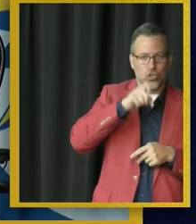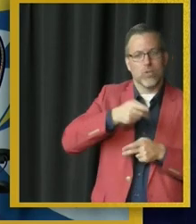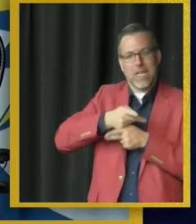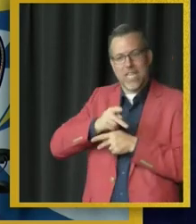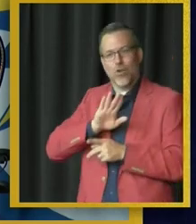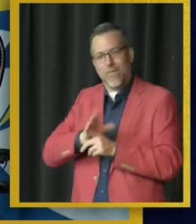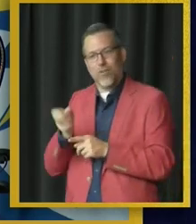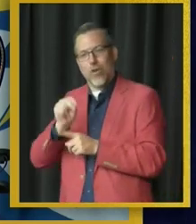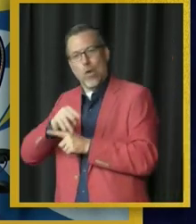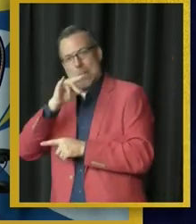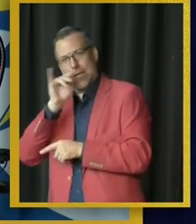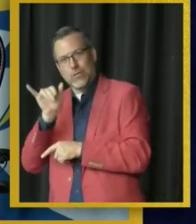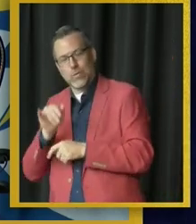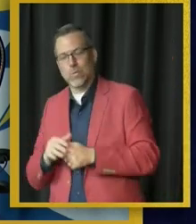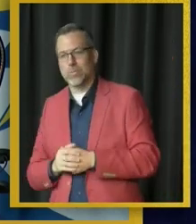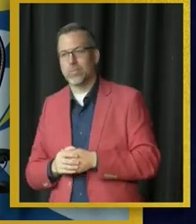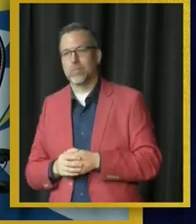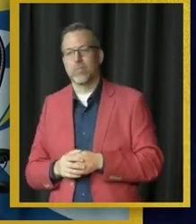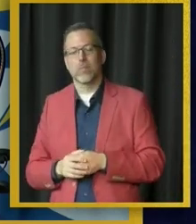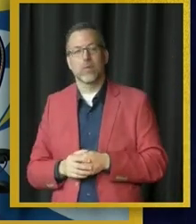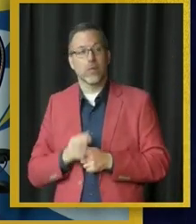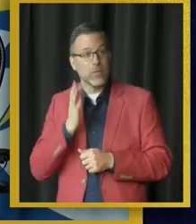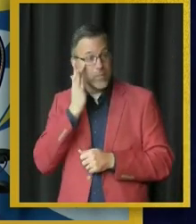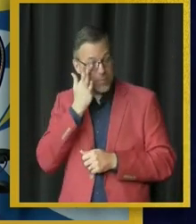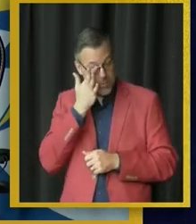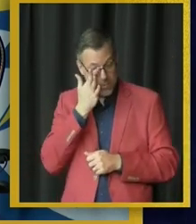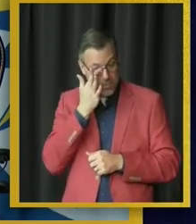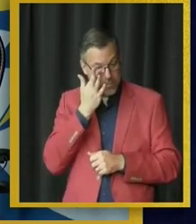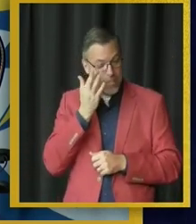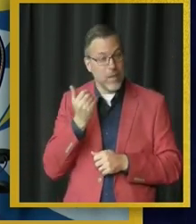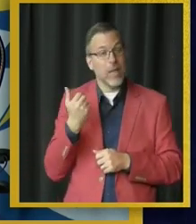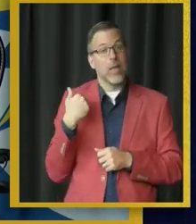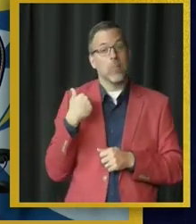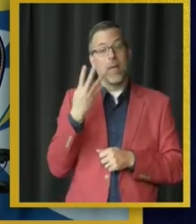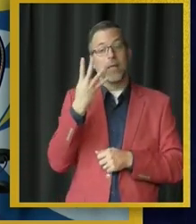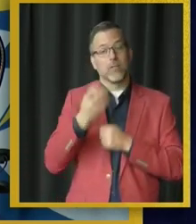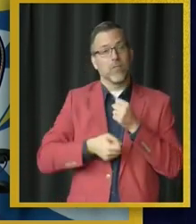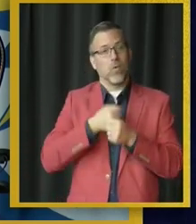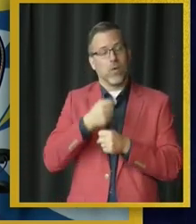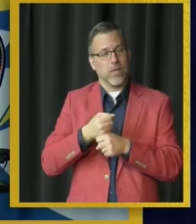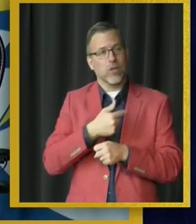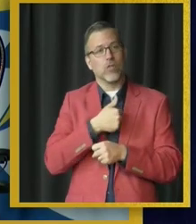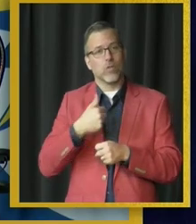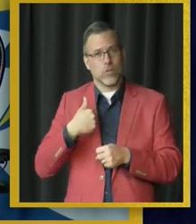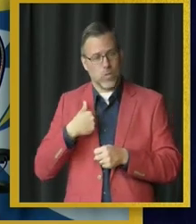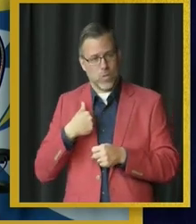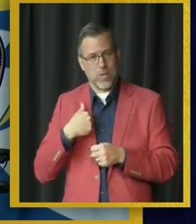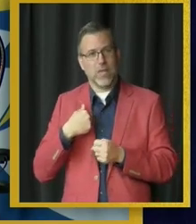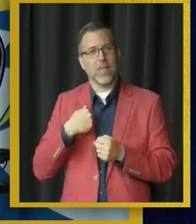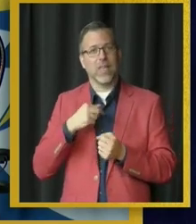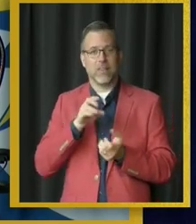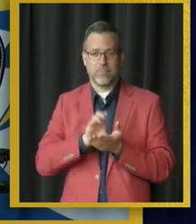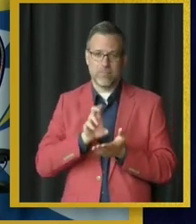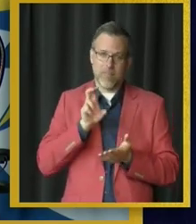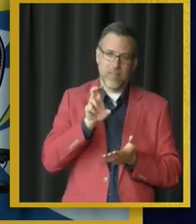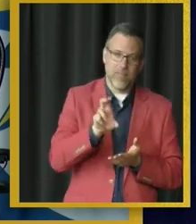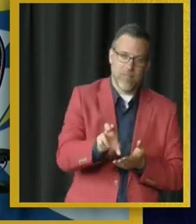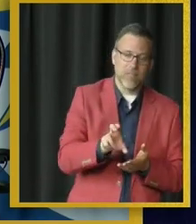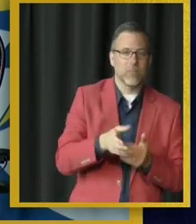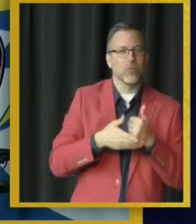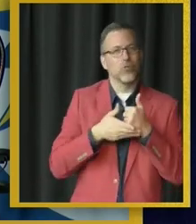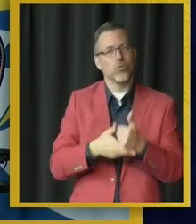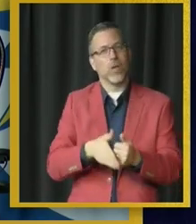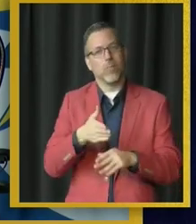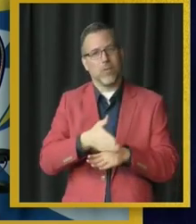kids. And over 4 years, we have made a generational investment to